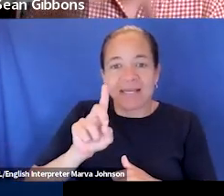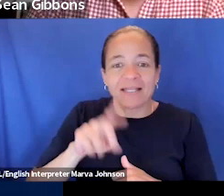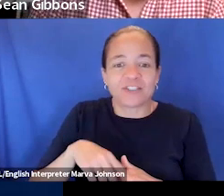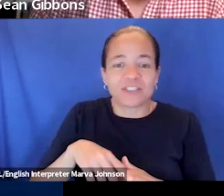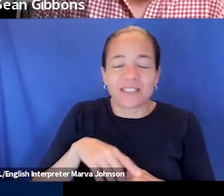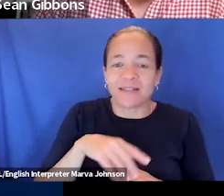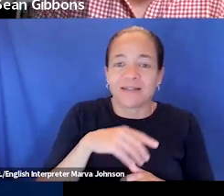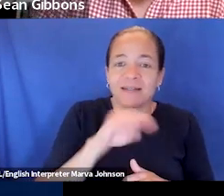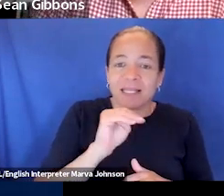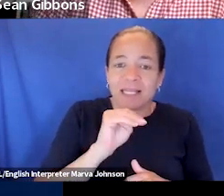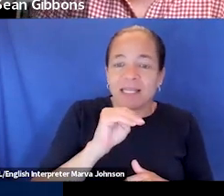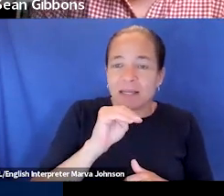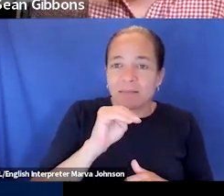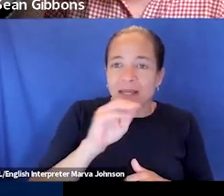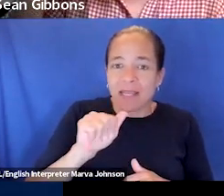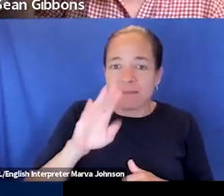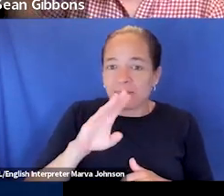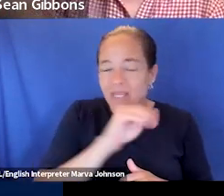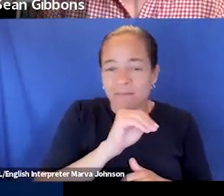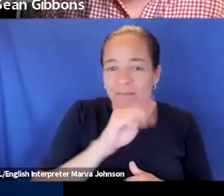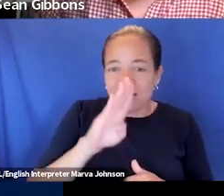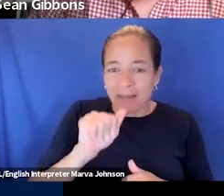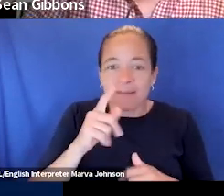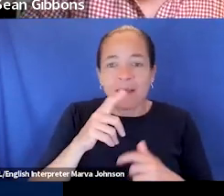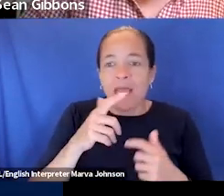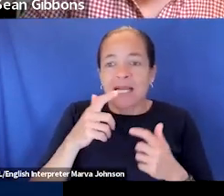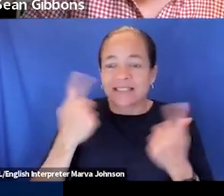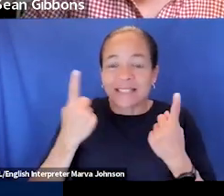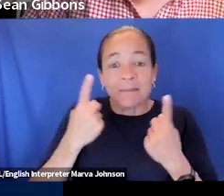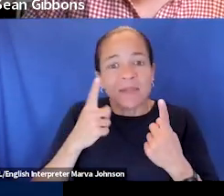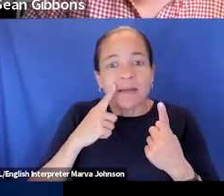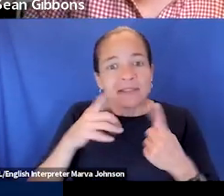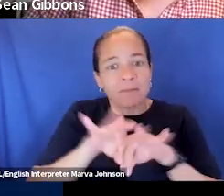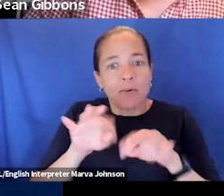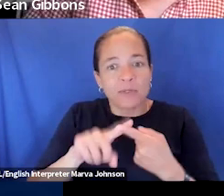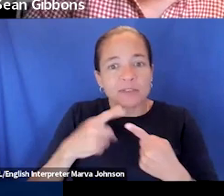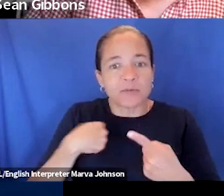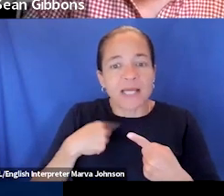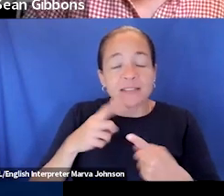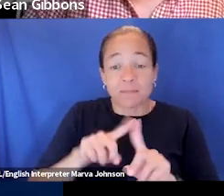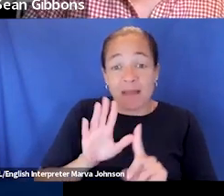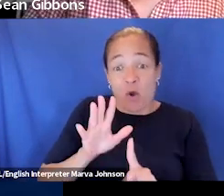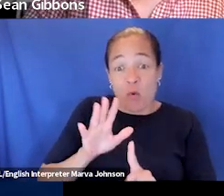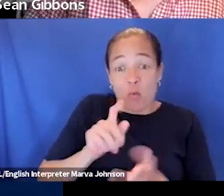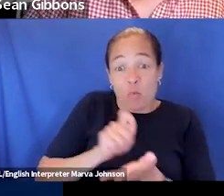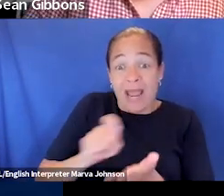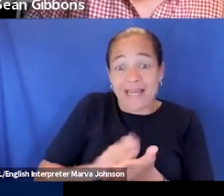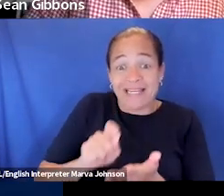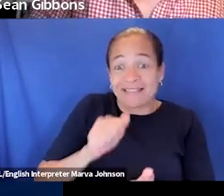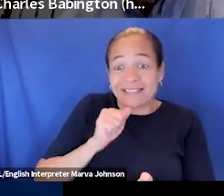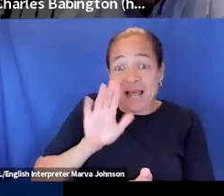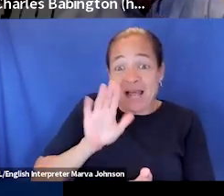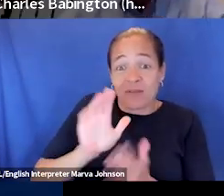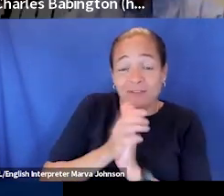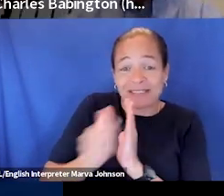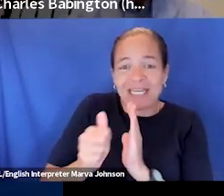folks who are doing something that's obviously incredibly important and useful to all of us, but writing is not their first gift. How do you help those folks?